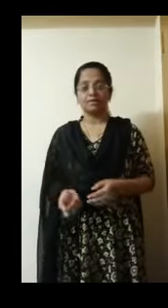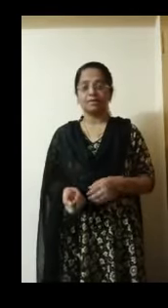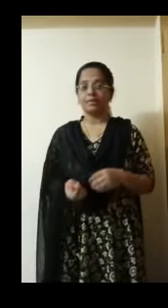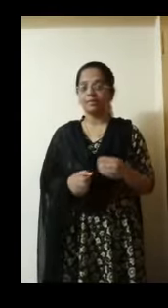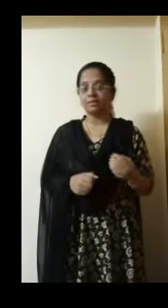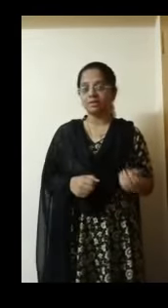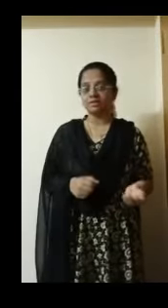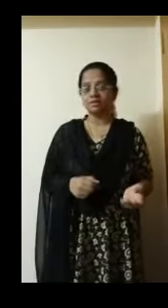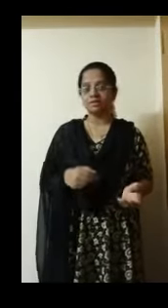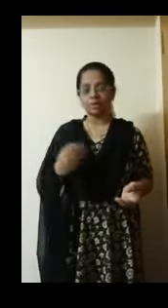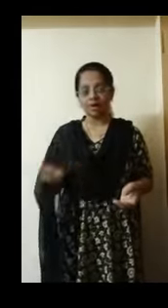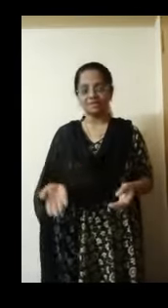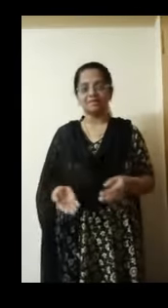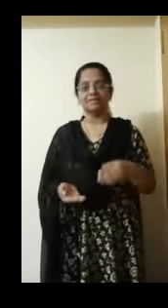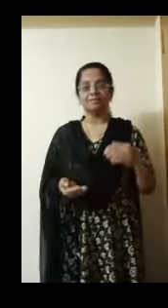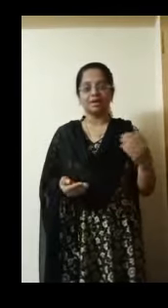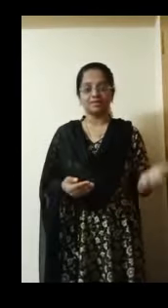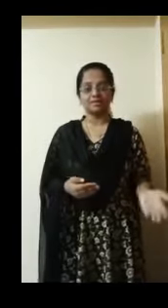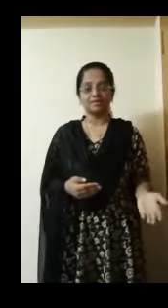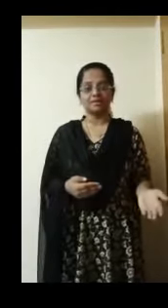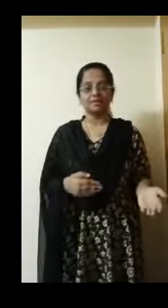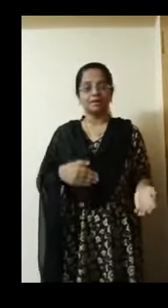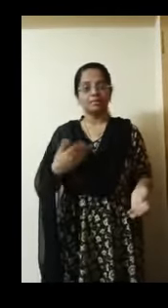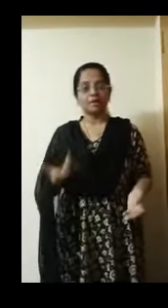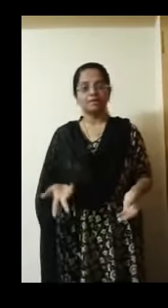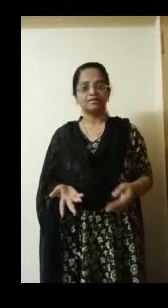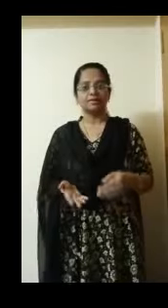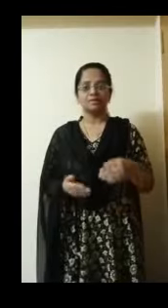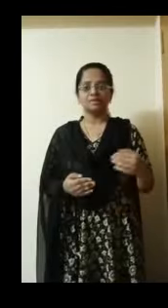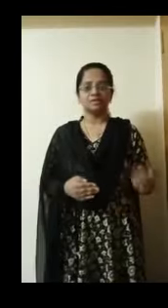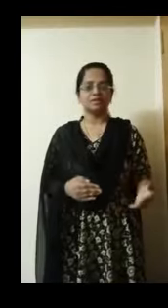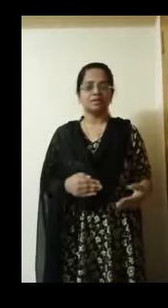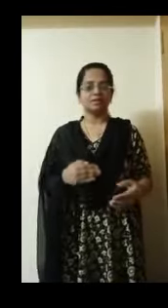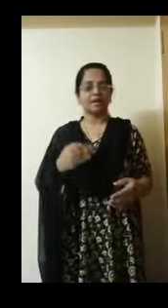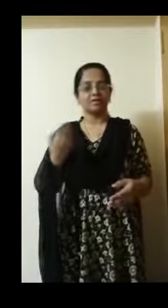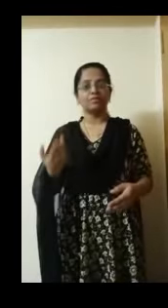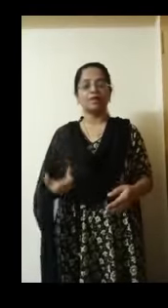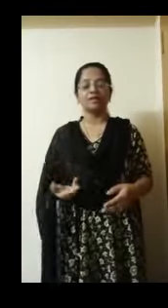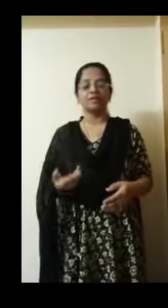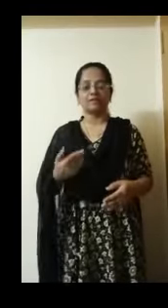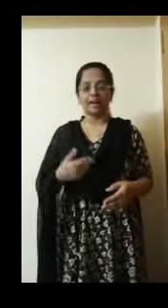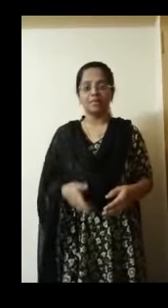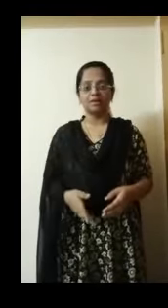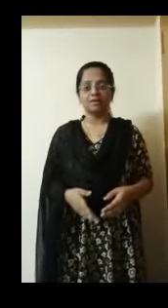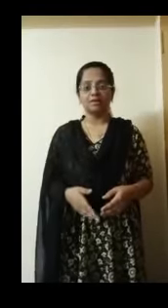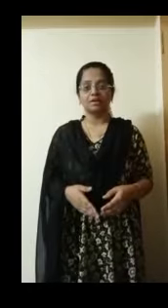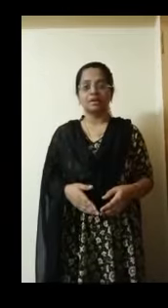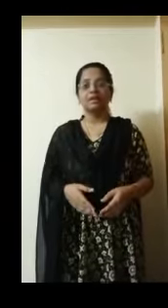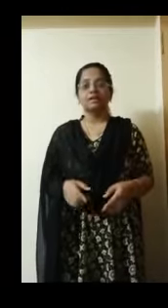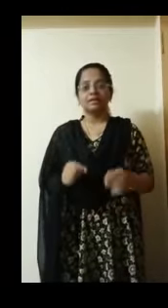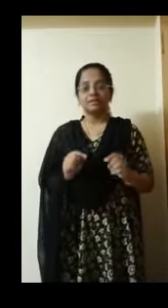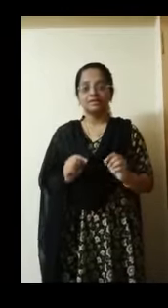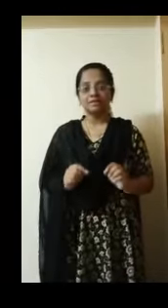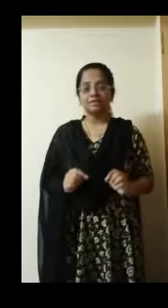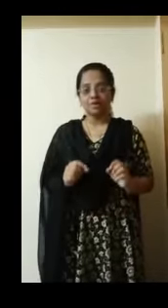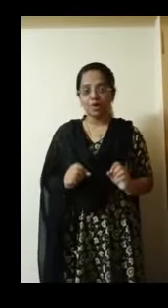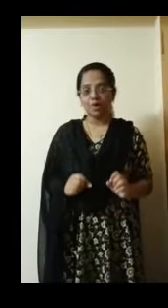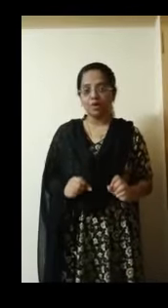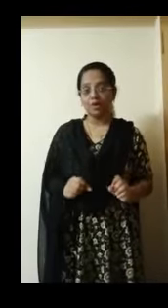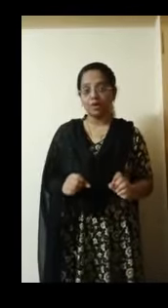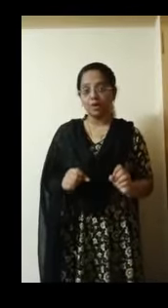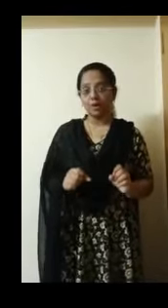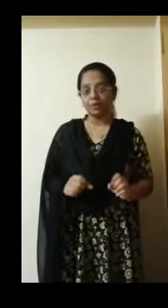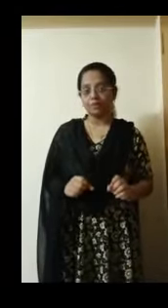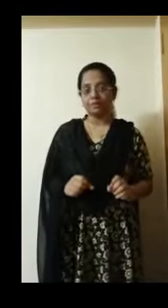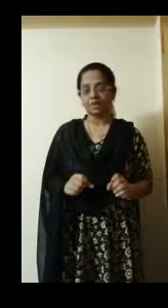and the people such as father, mother, brother, sister, grandfather, grandmother. This is